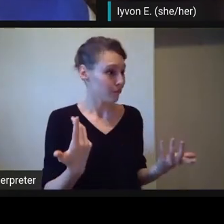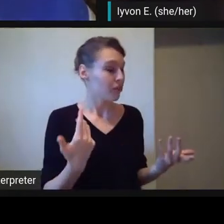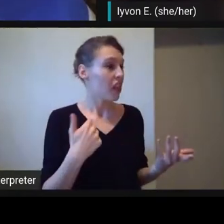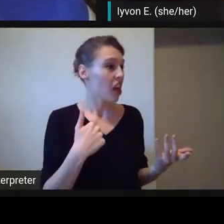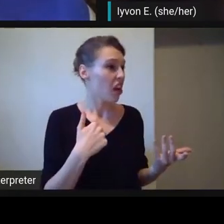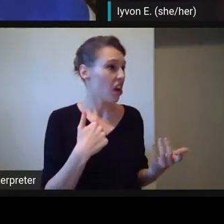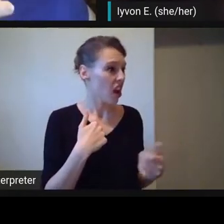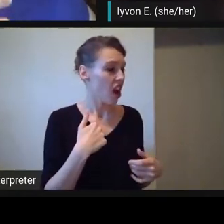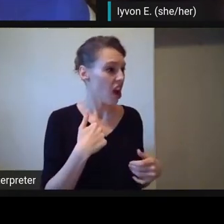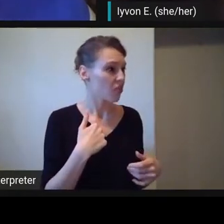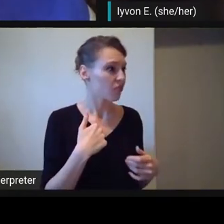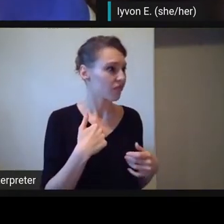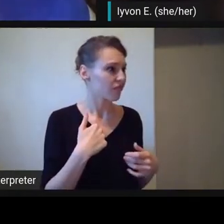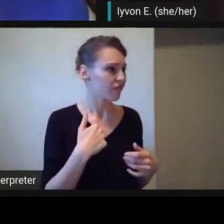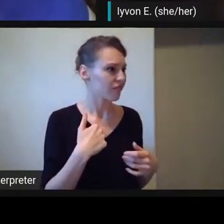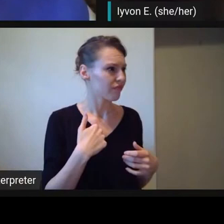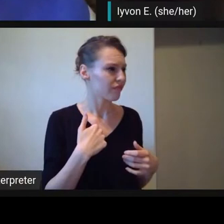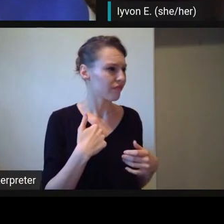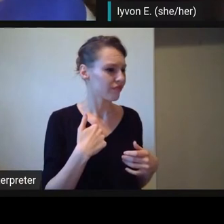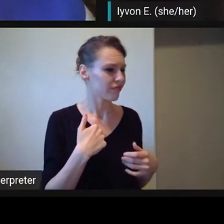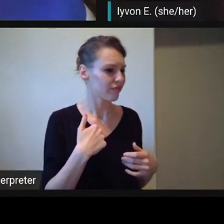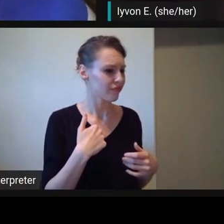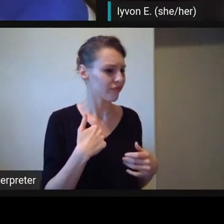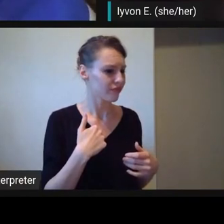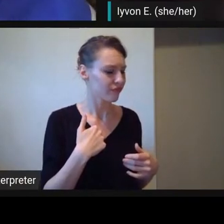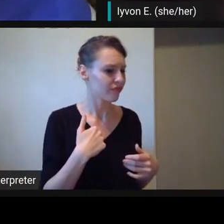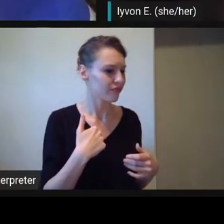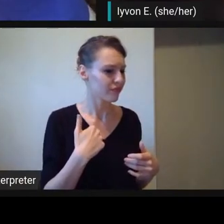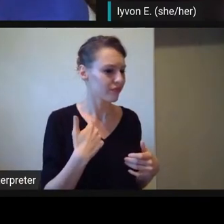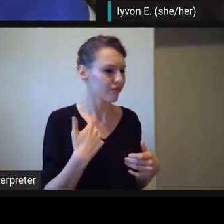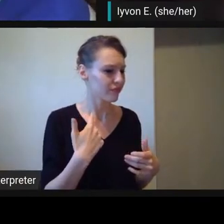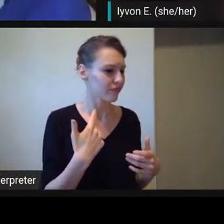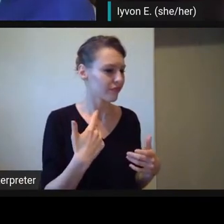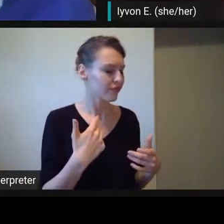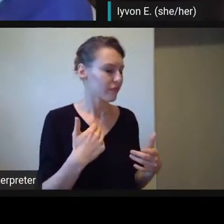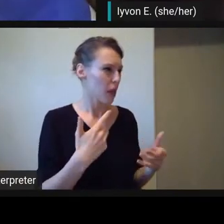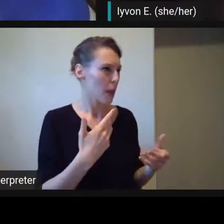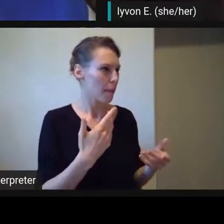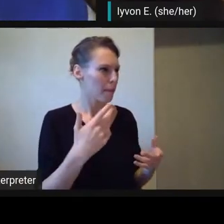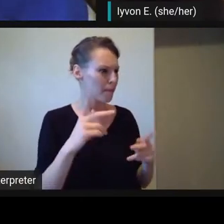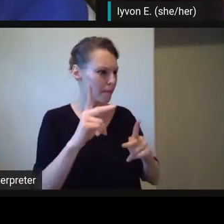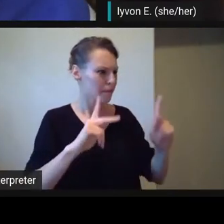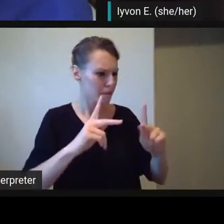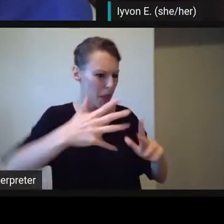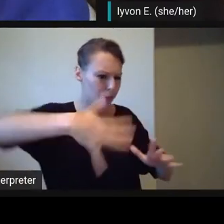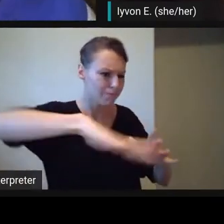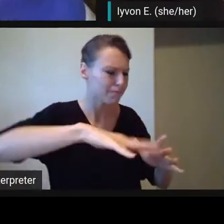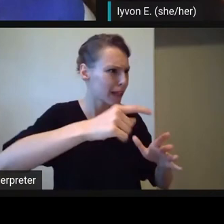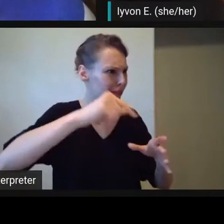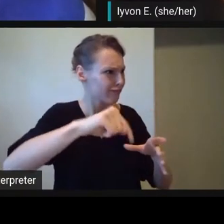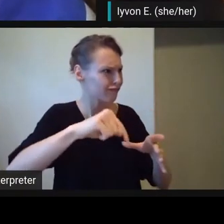I am so grateful for the ways in which they're informing me about what is the new thing, what is happening, what are the